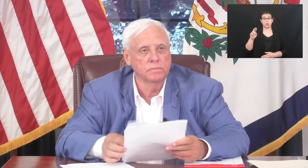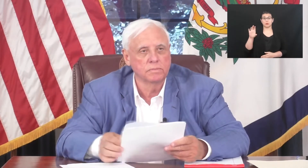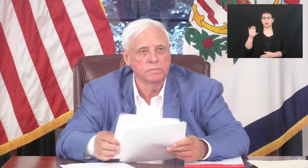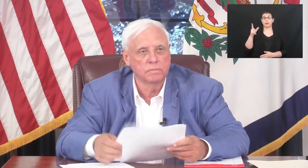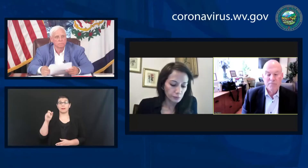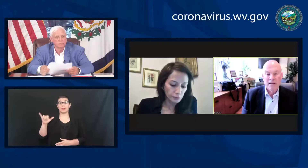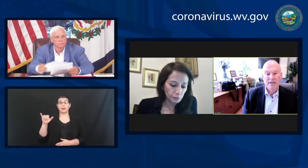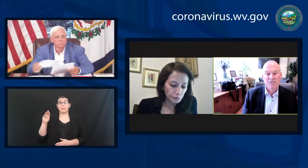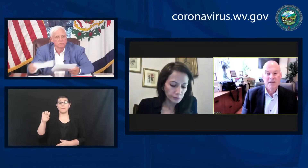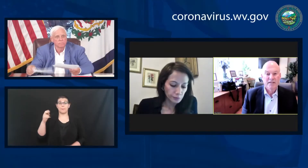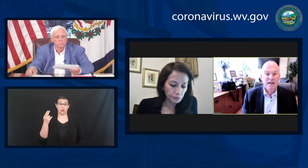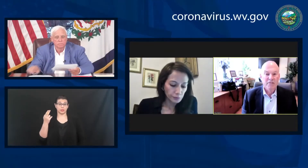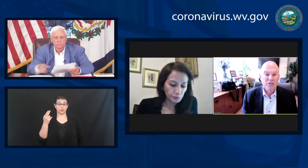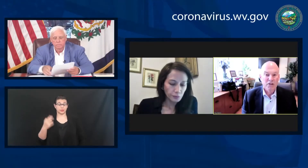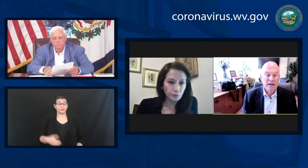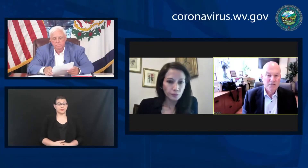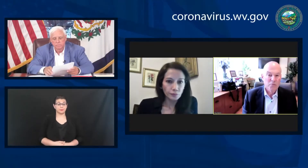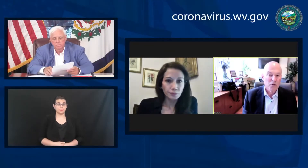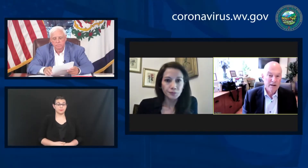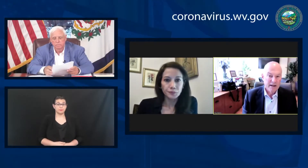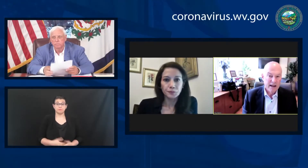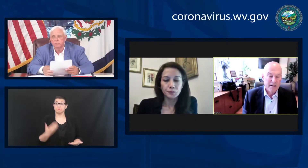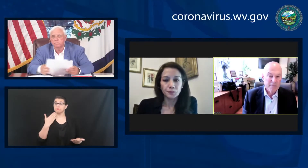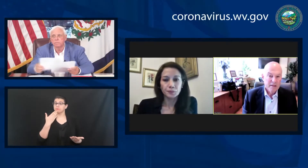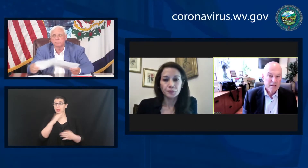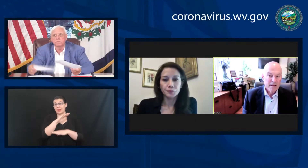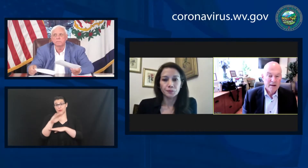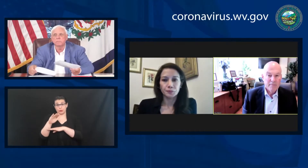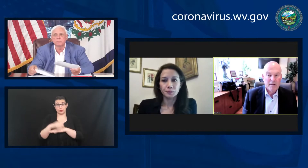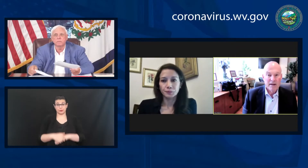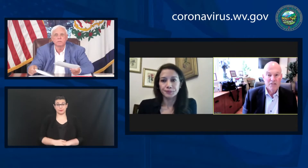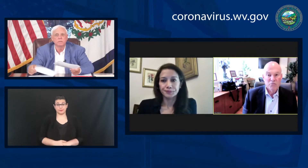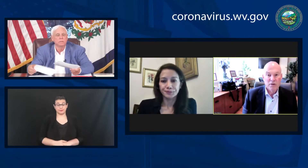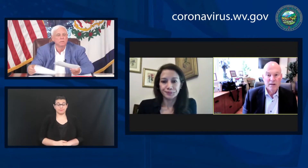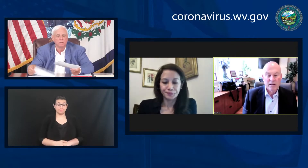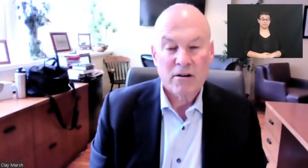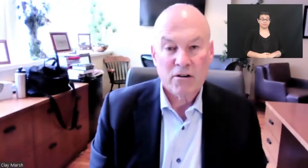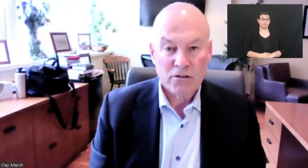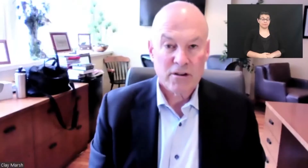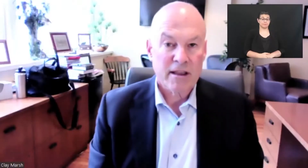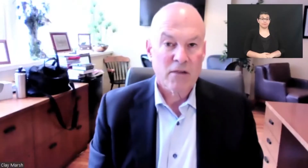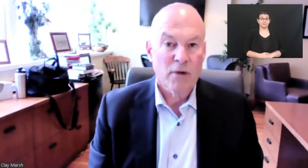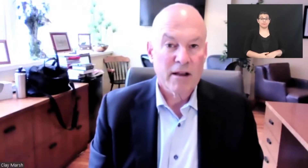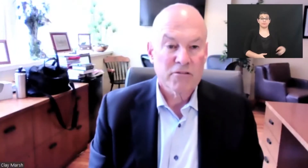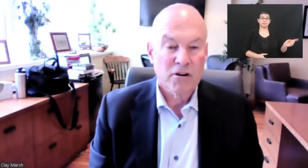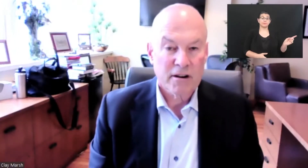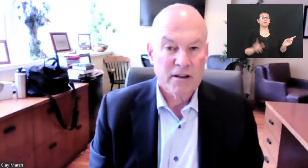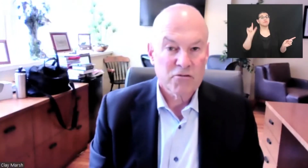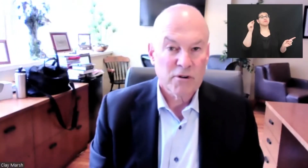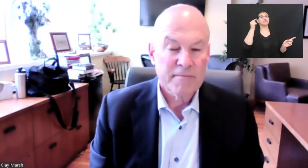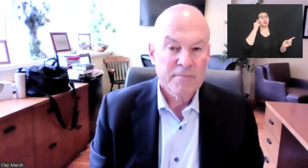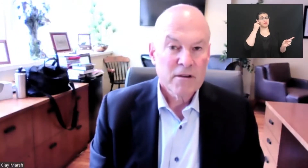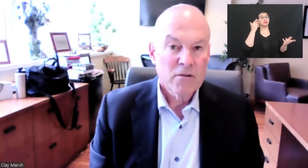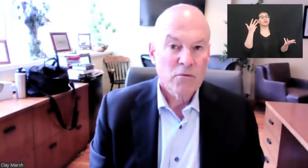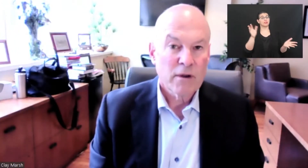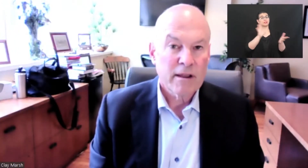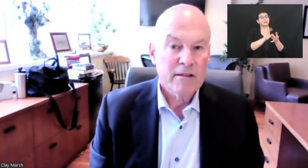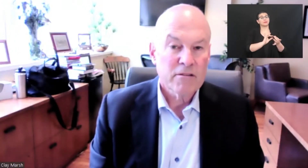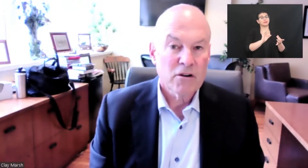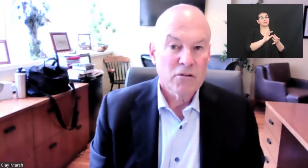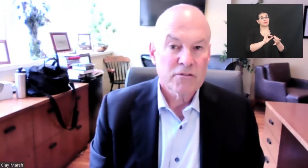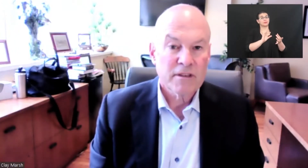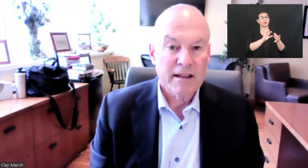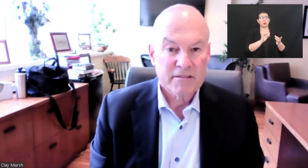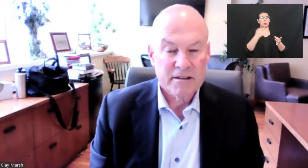Good afternoon. As the governor has pointed out, as we are looking around our country,